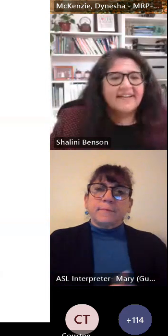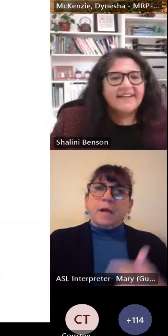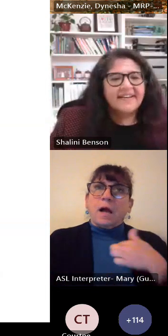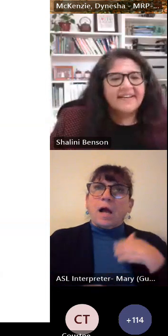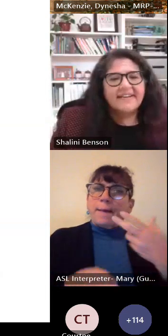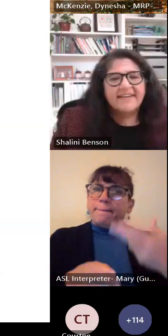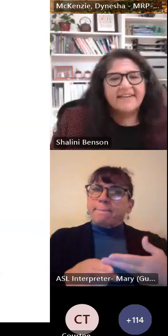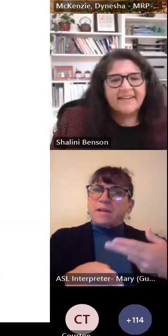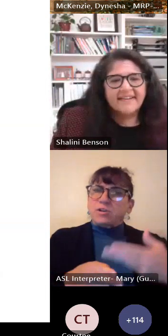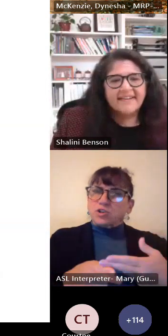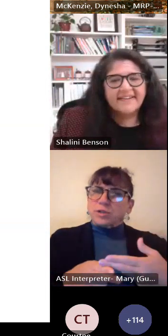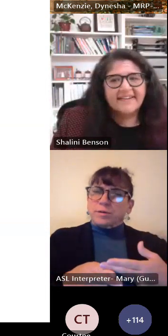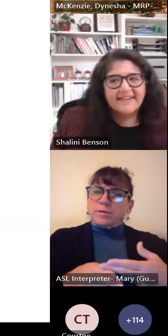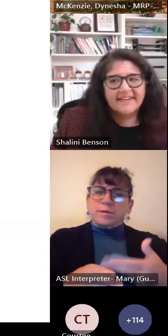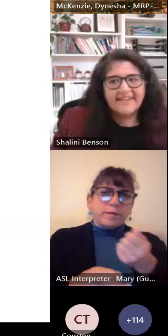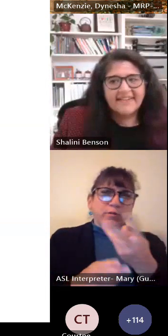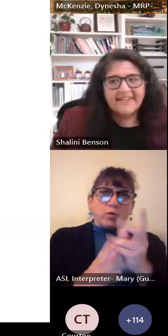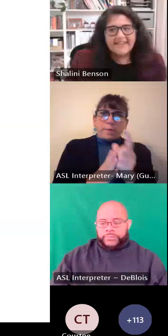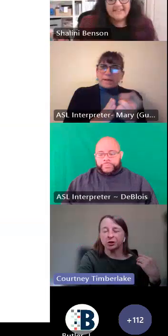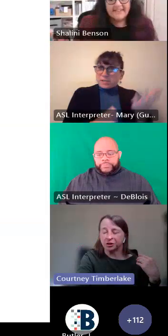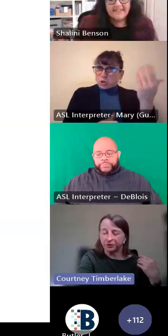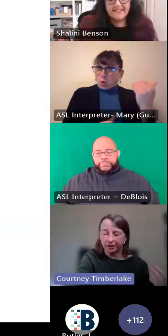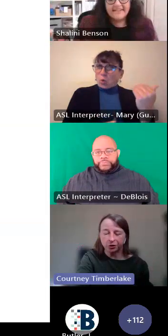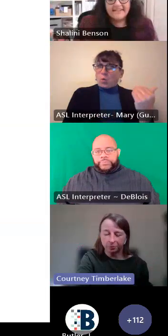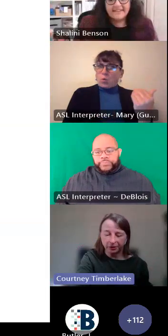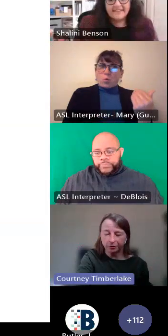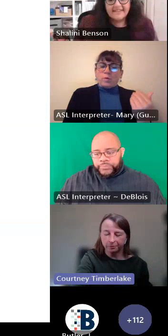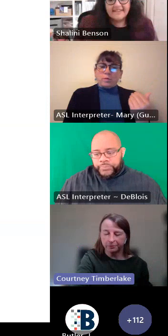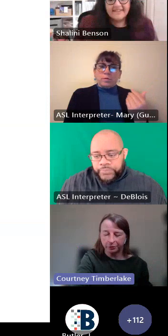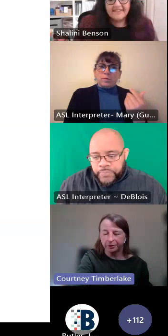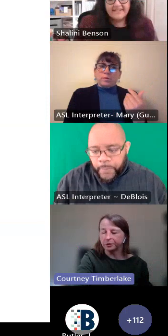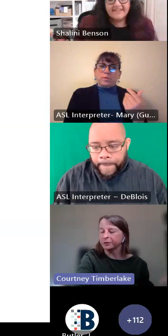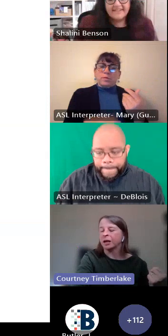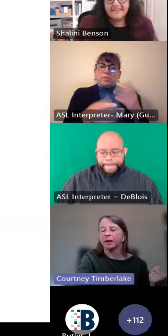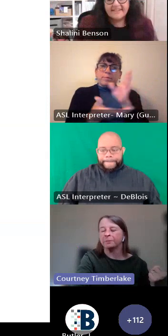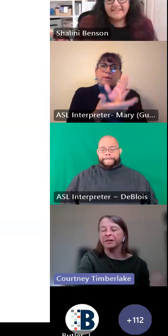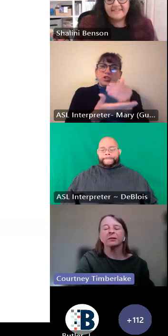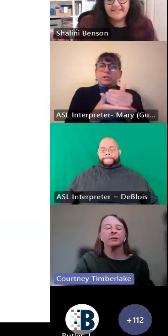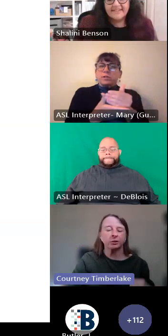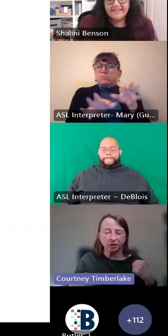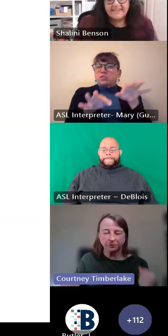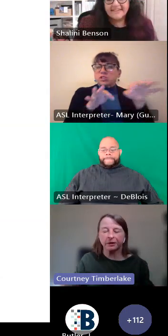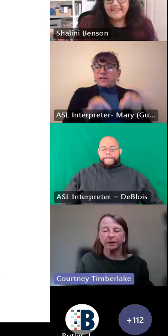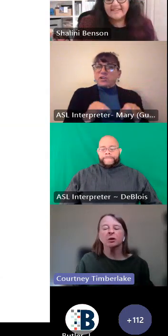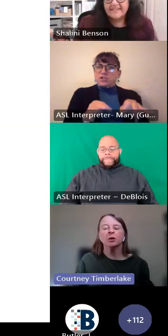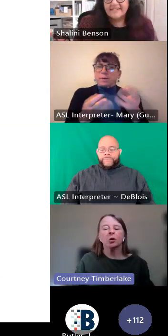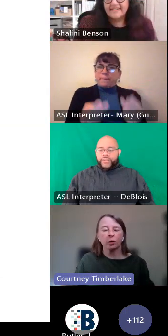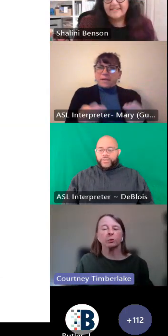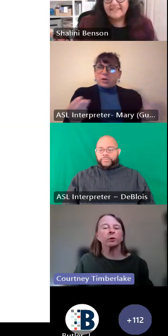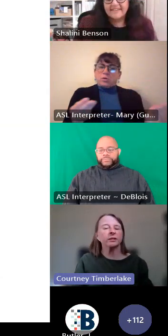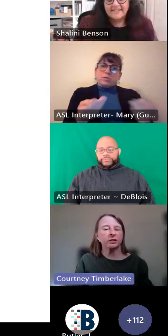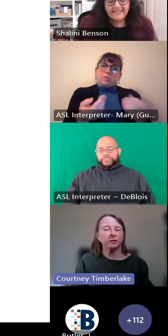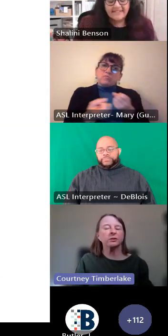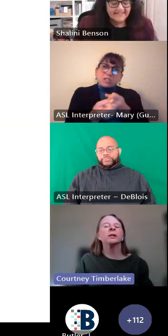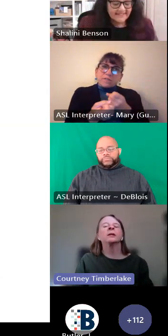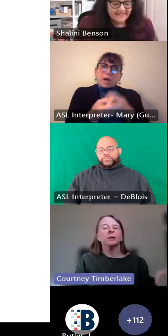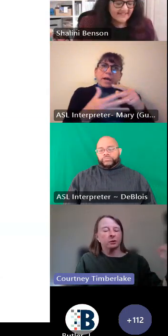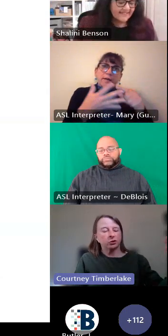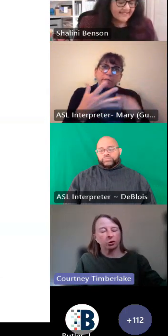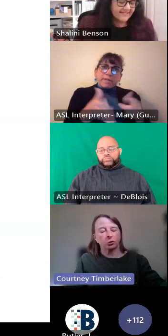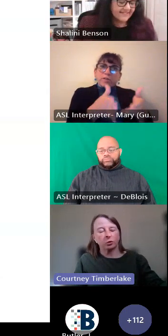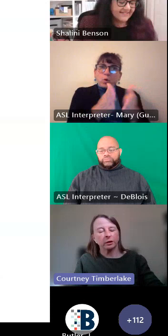mentioned just a couple of minutes ago, budget justification materials, basically justifying what the request